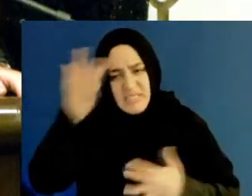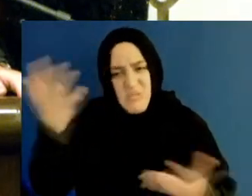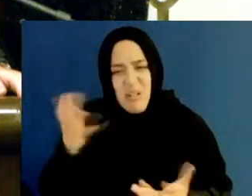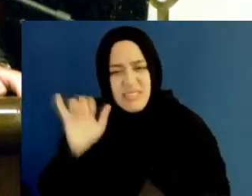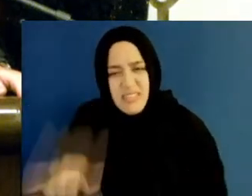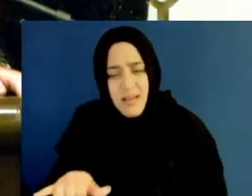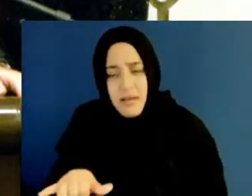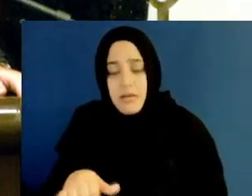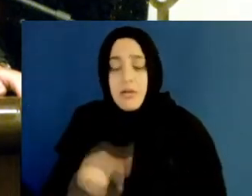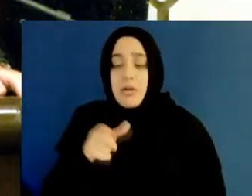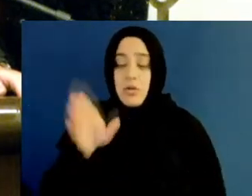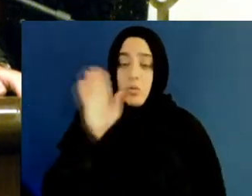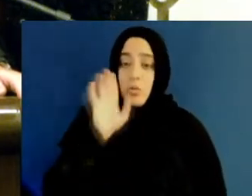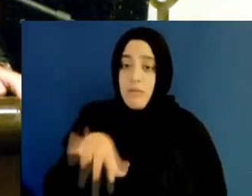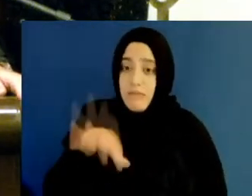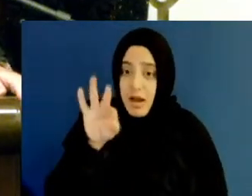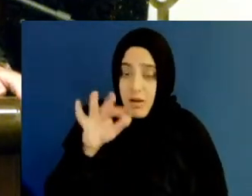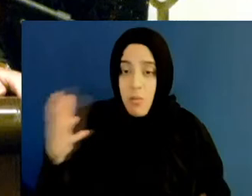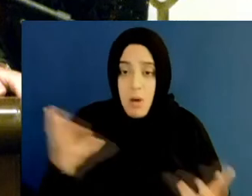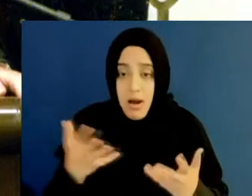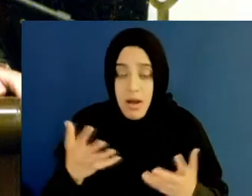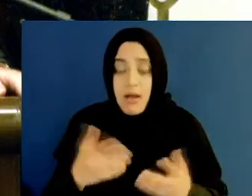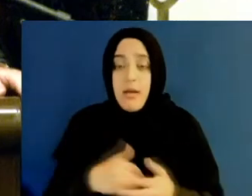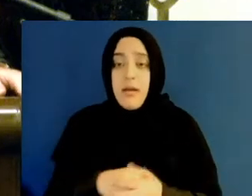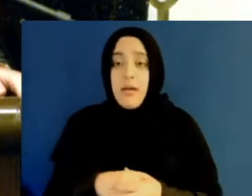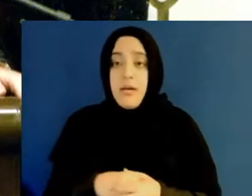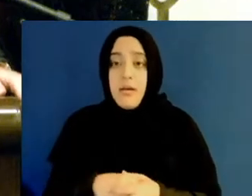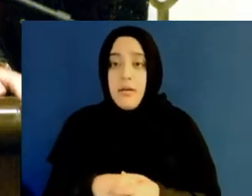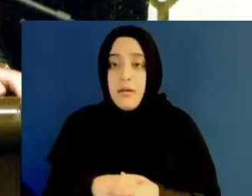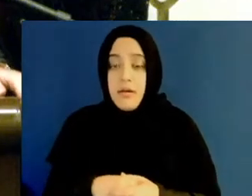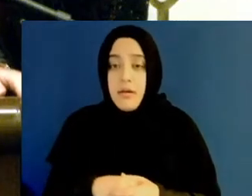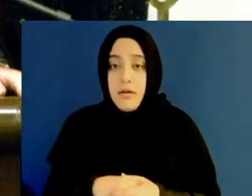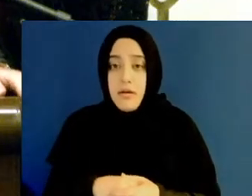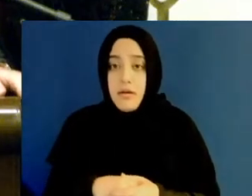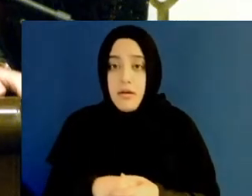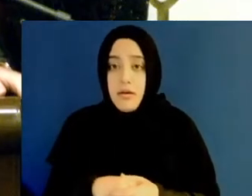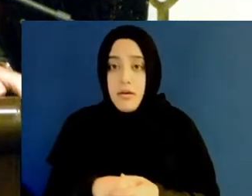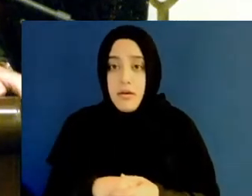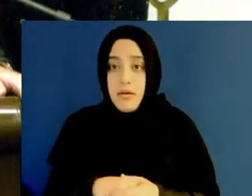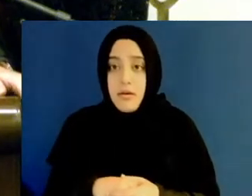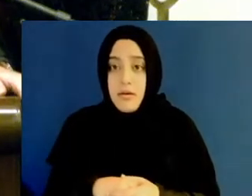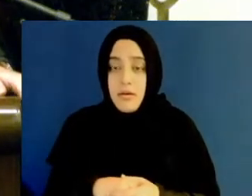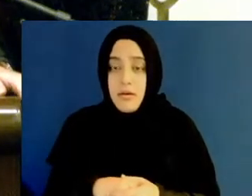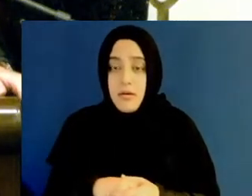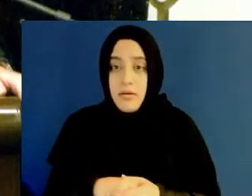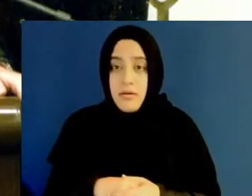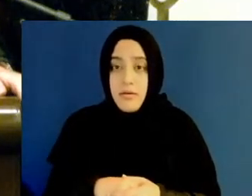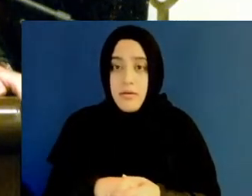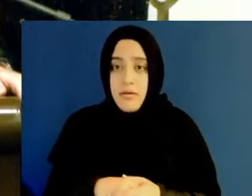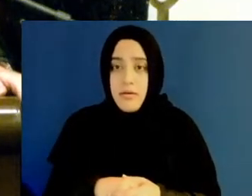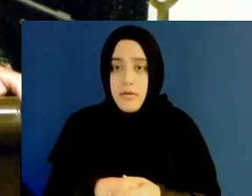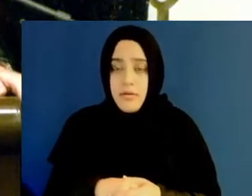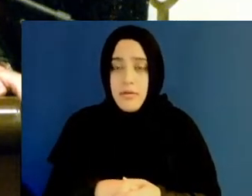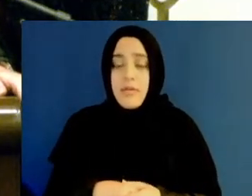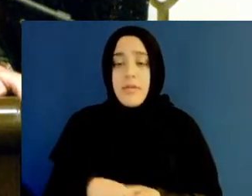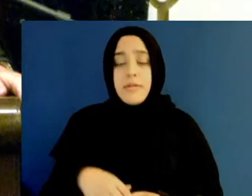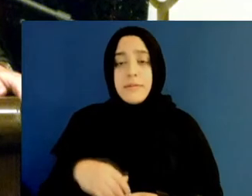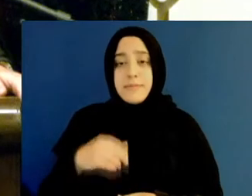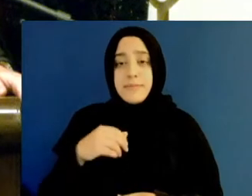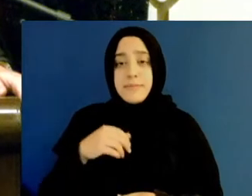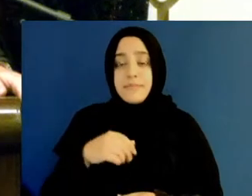the payroll or who are within the payroll of the ulama, those ulama who are on the payroll of